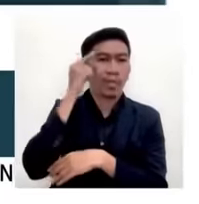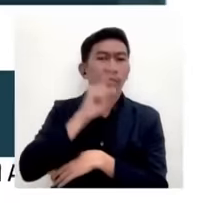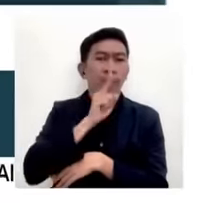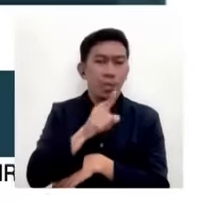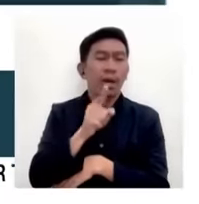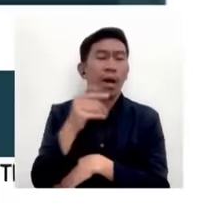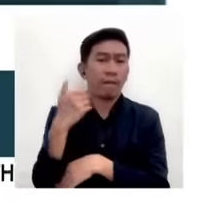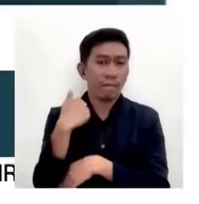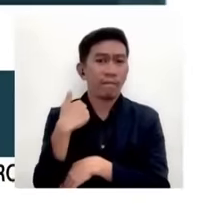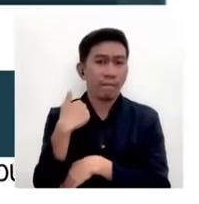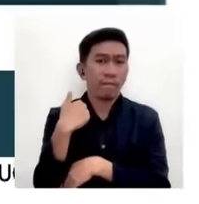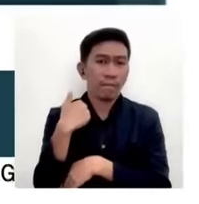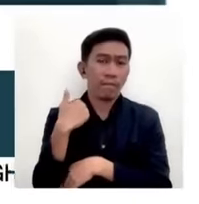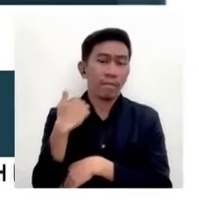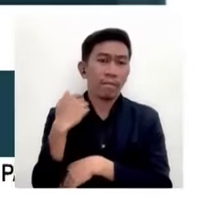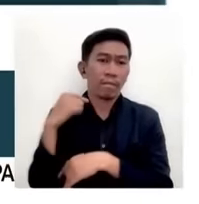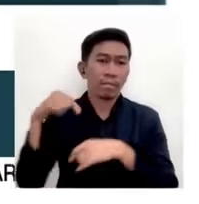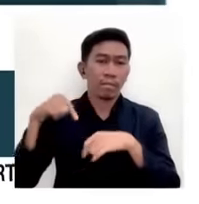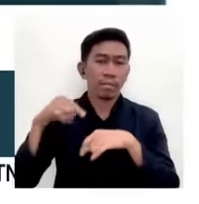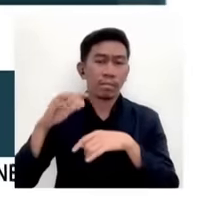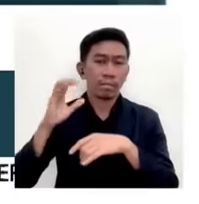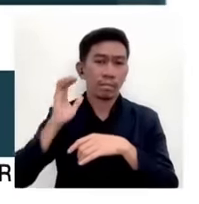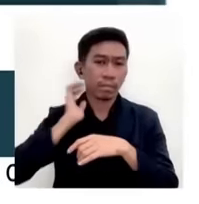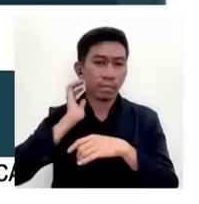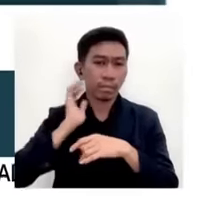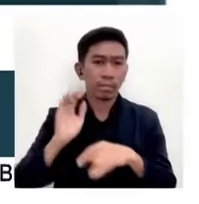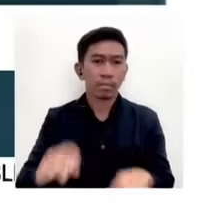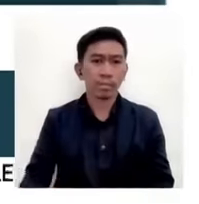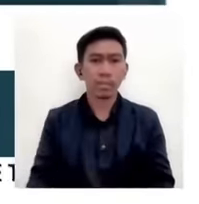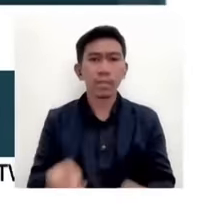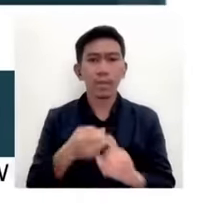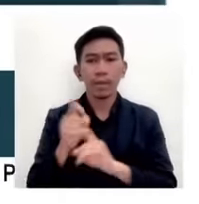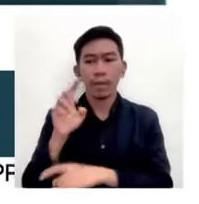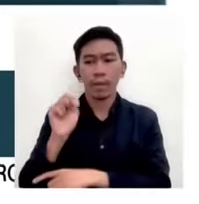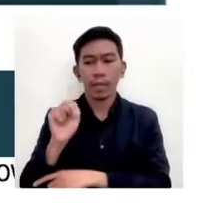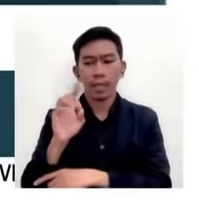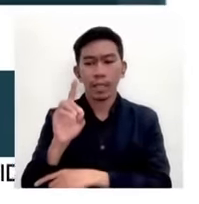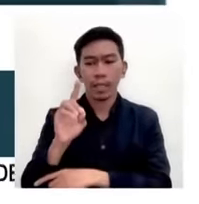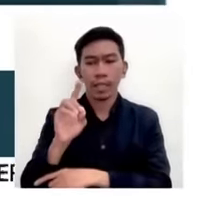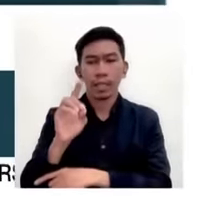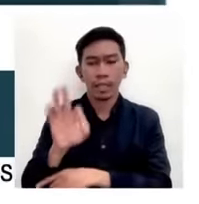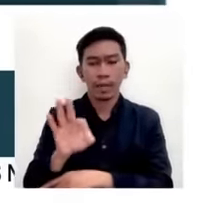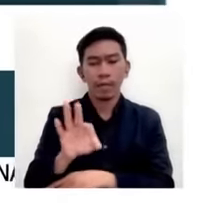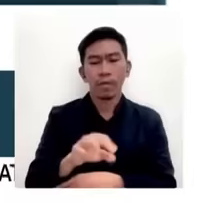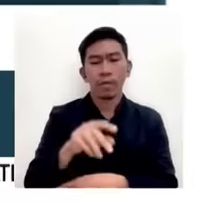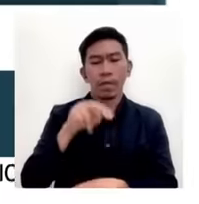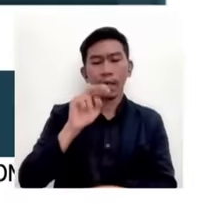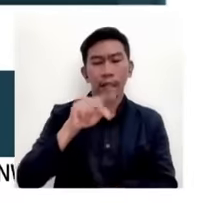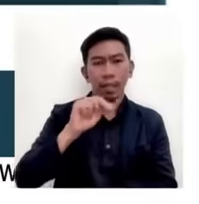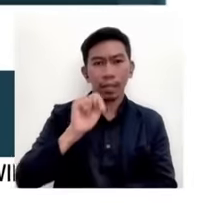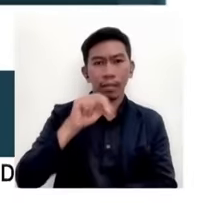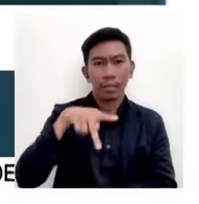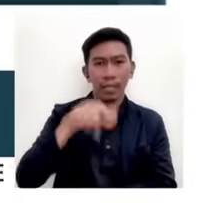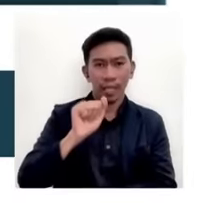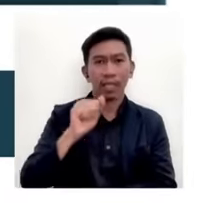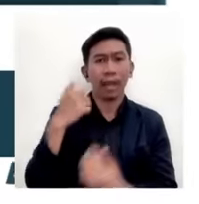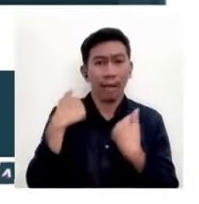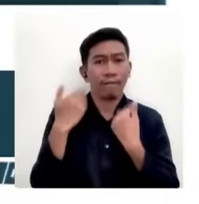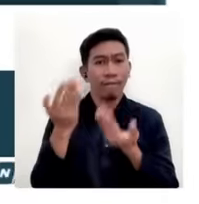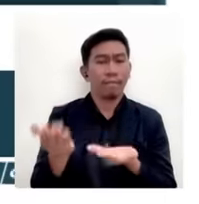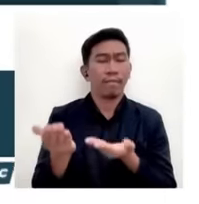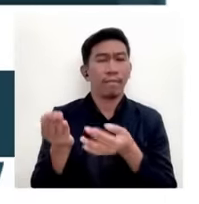Rebellion still persists here from the National Democratic Front or the New People's Army, nandiyan pa rin sila. And